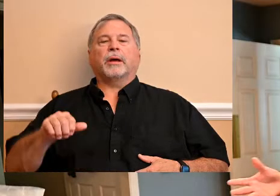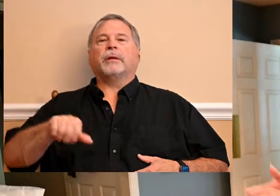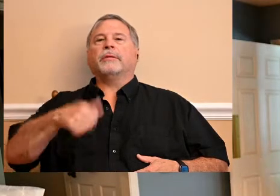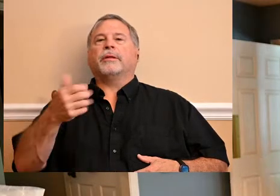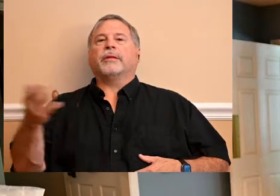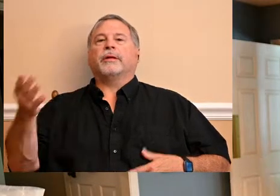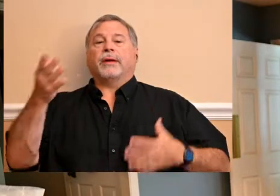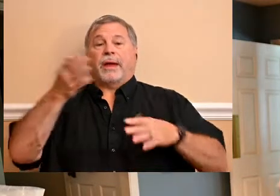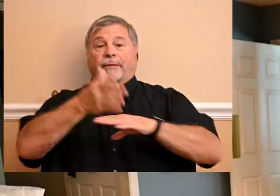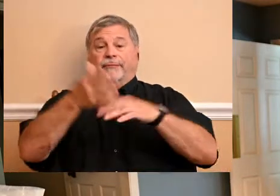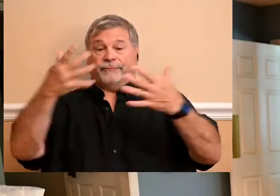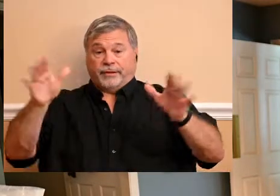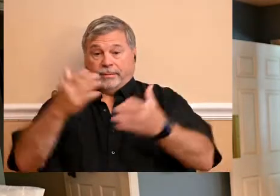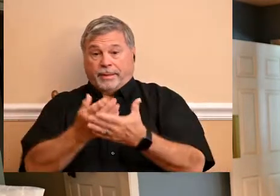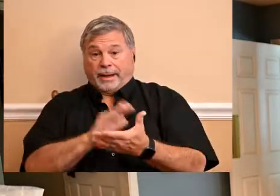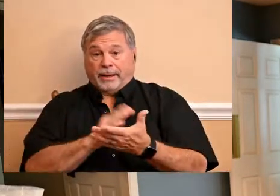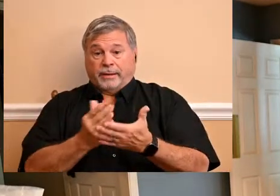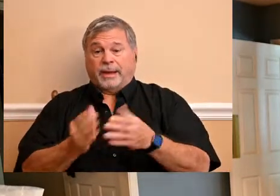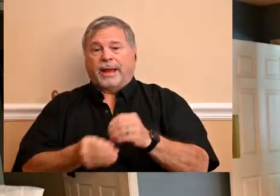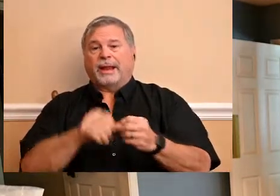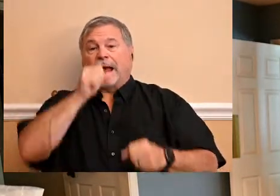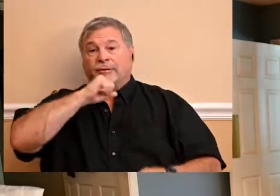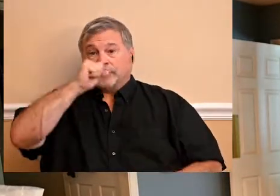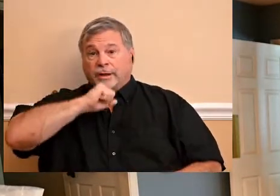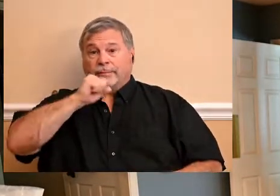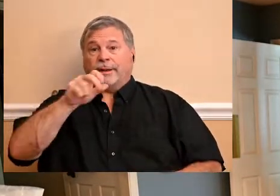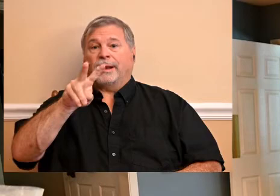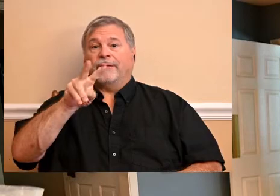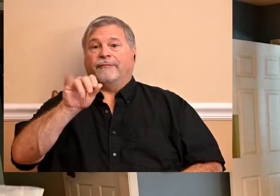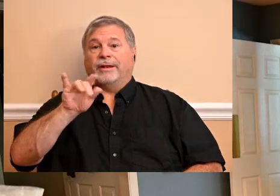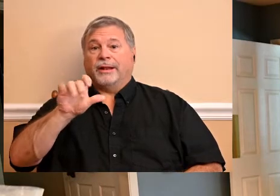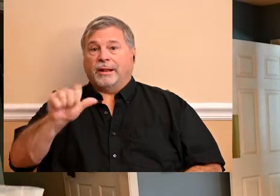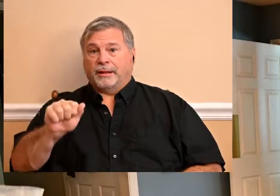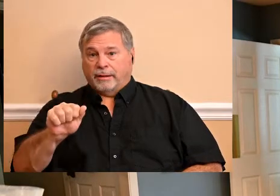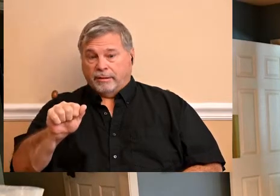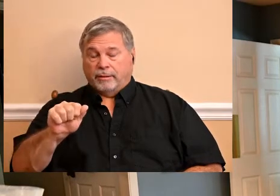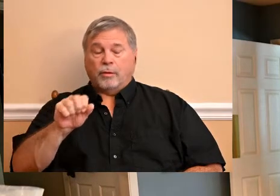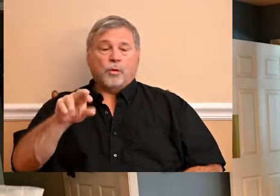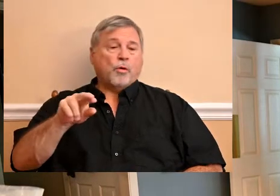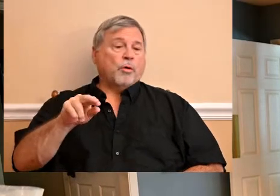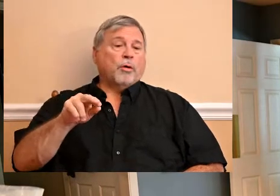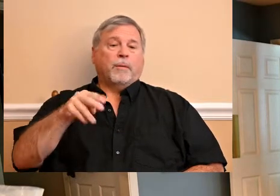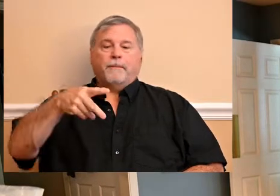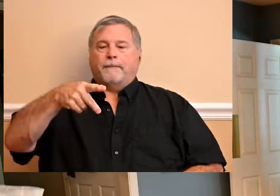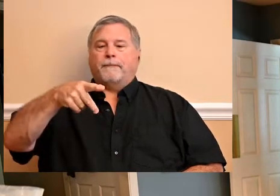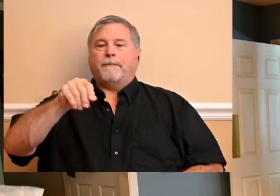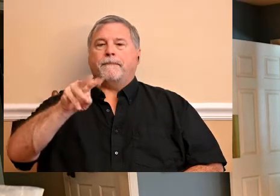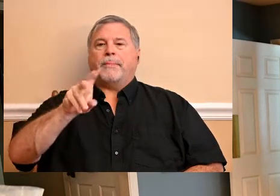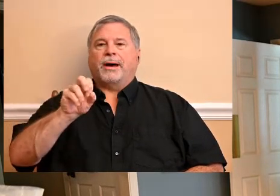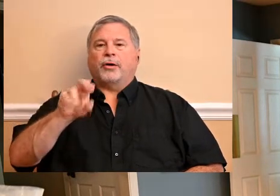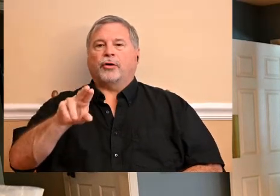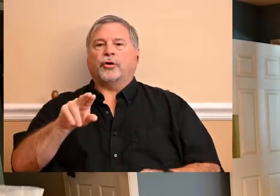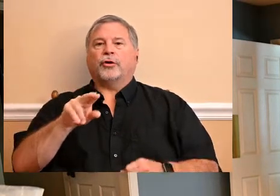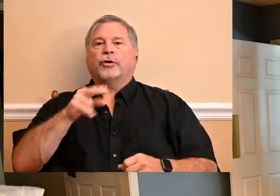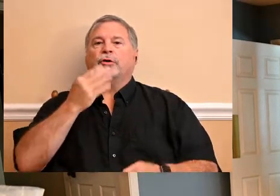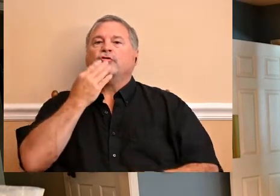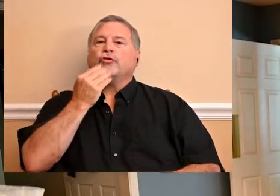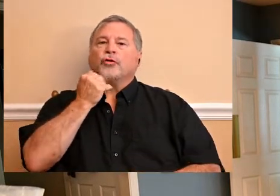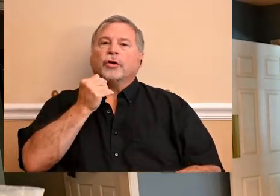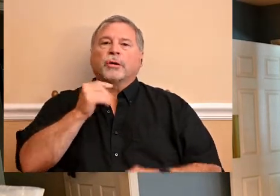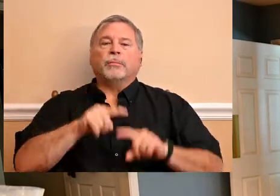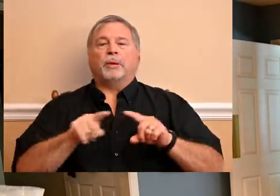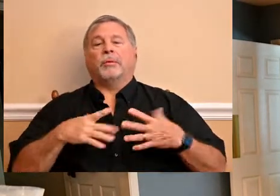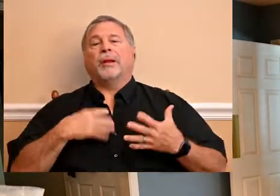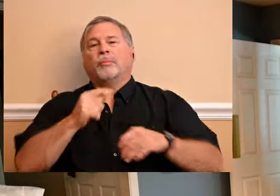A number of things you can do with the strudel once it's baked. You can put ice cream on it, vanilla ice cream. You can just put some powdered sugar on